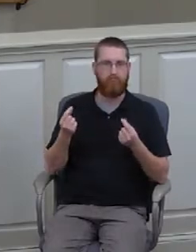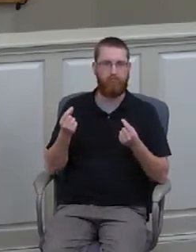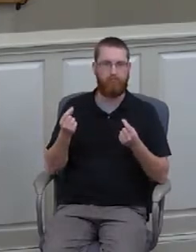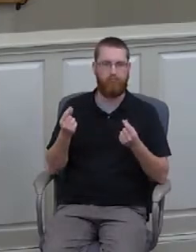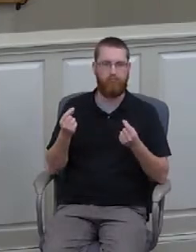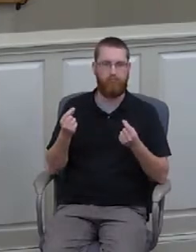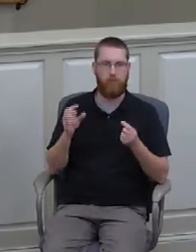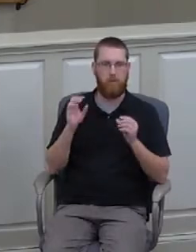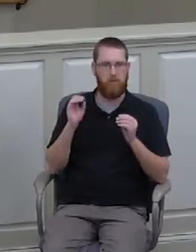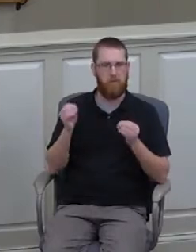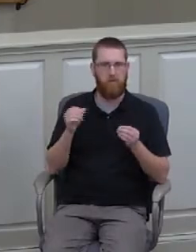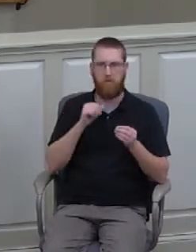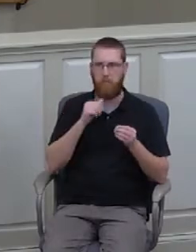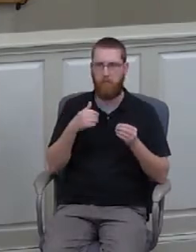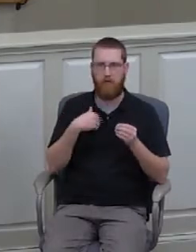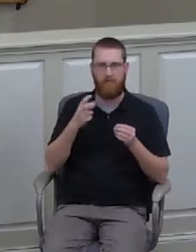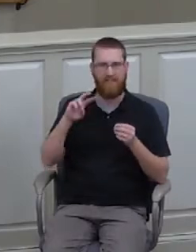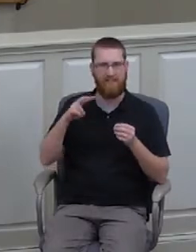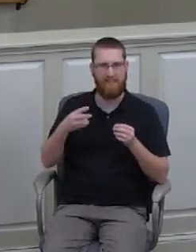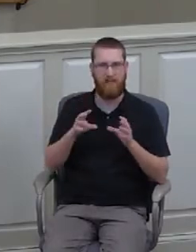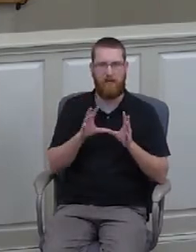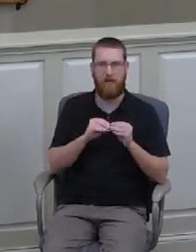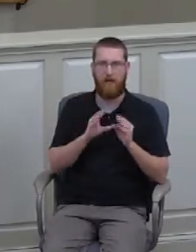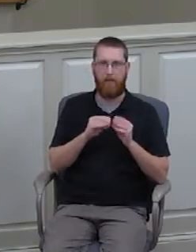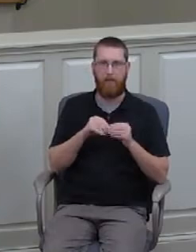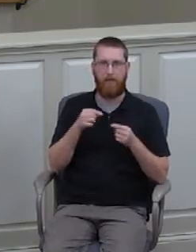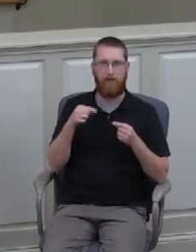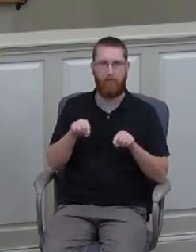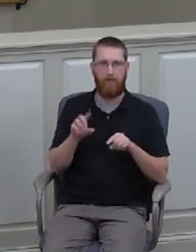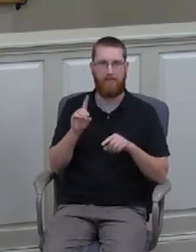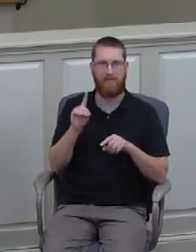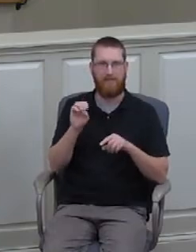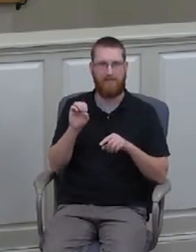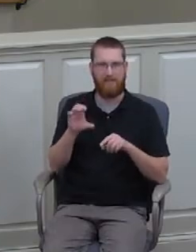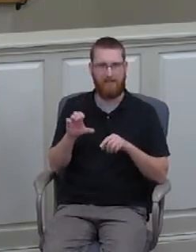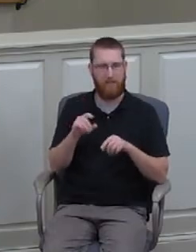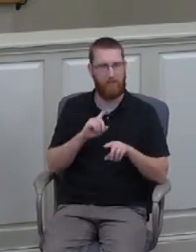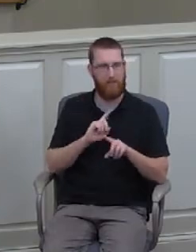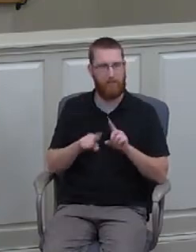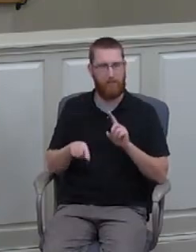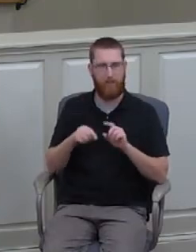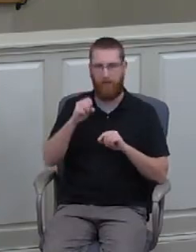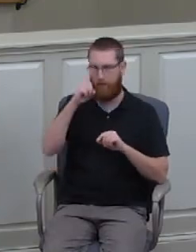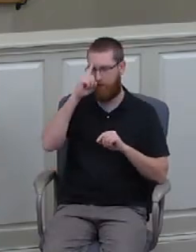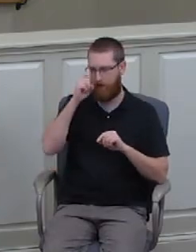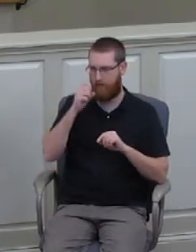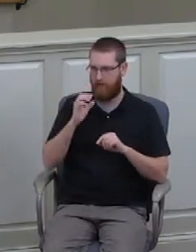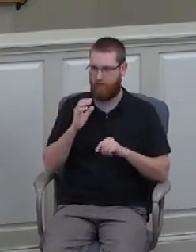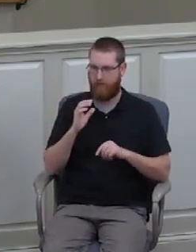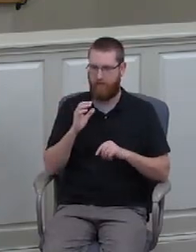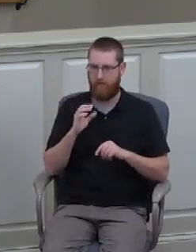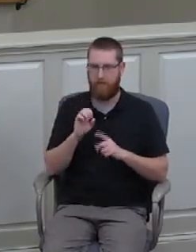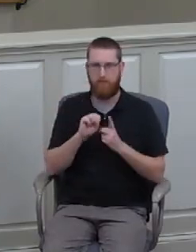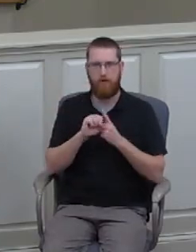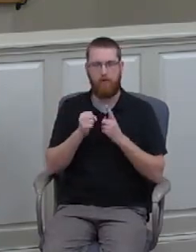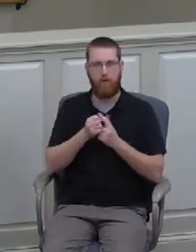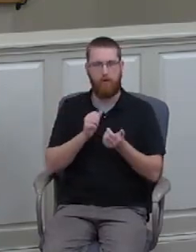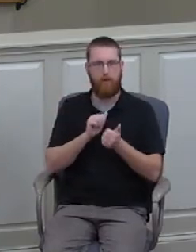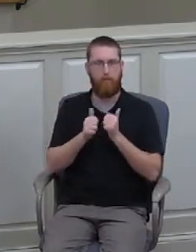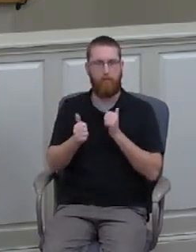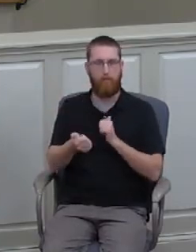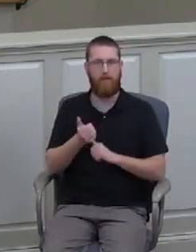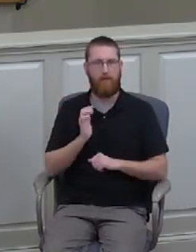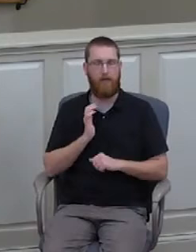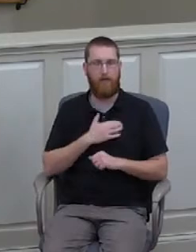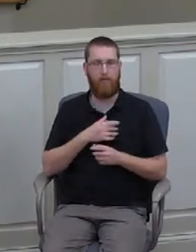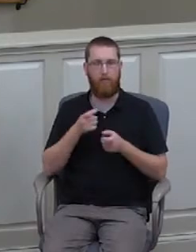don't have a second meeting in December, but due to the circumstances beyond the commission's control, I'd like to recommend a day that